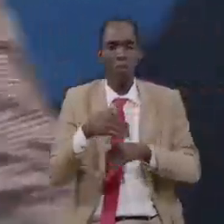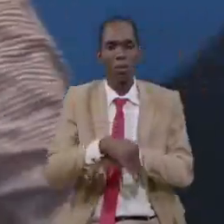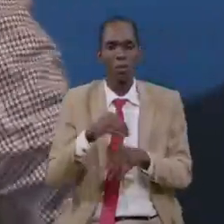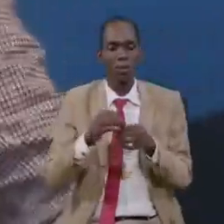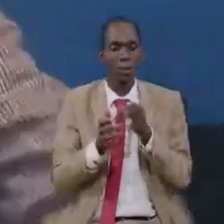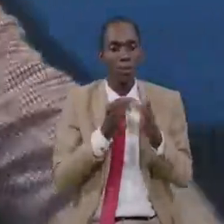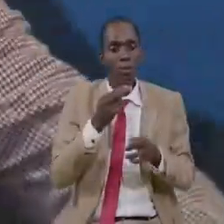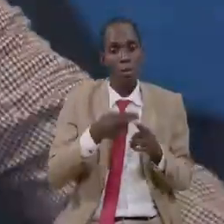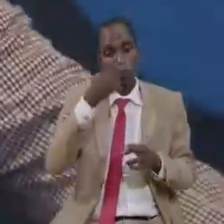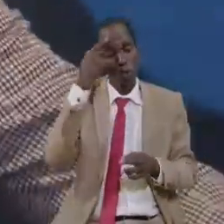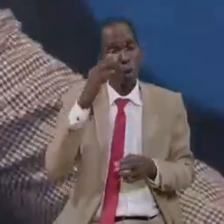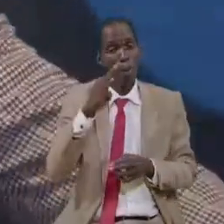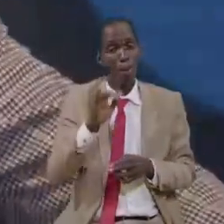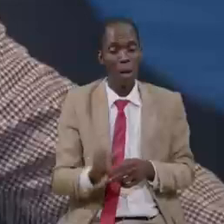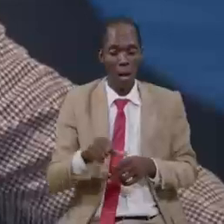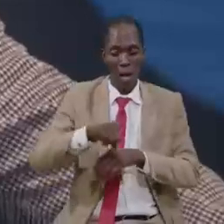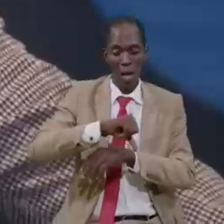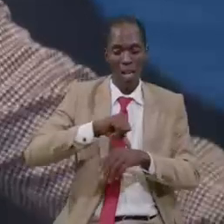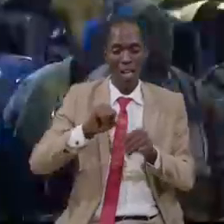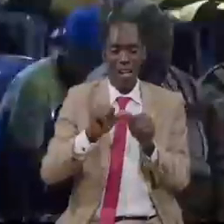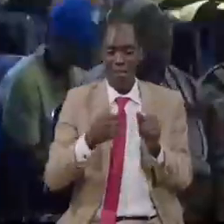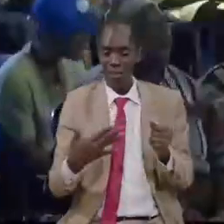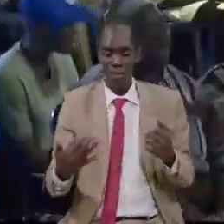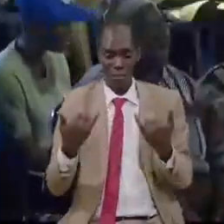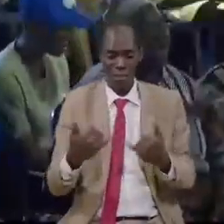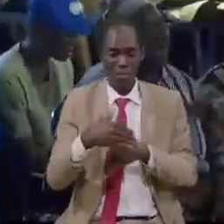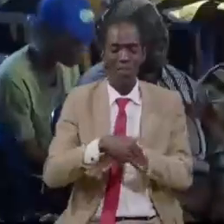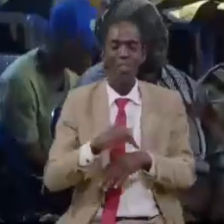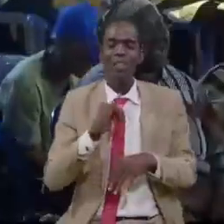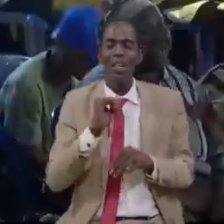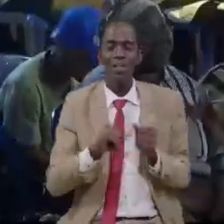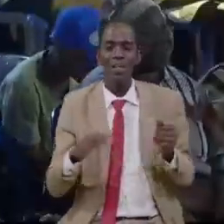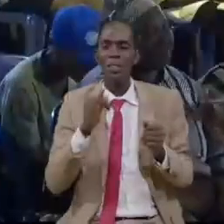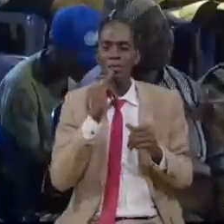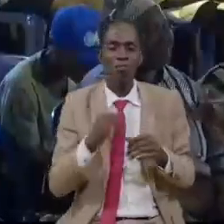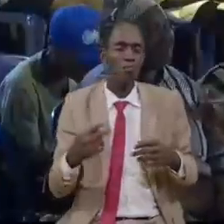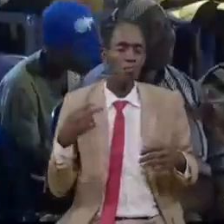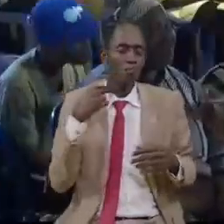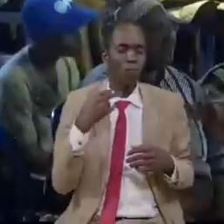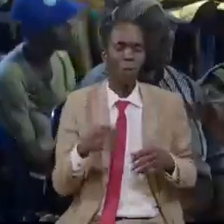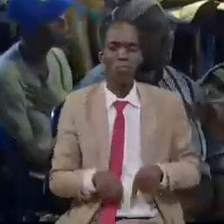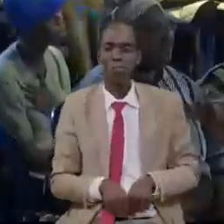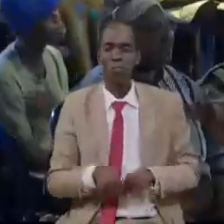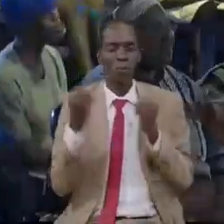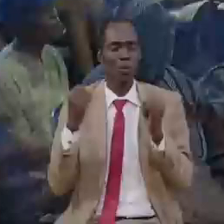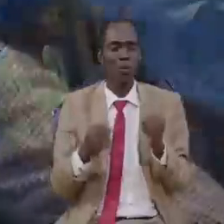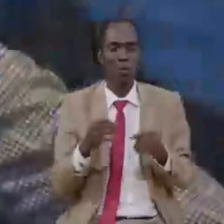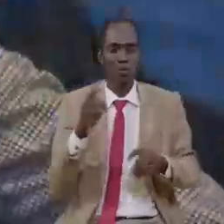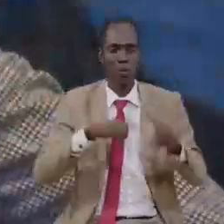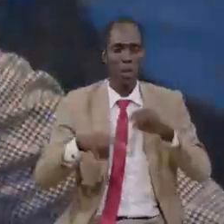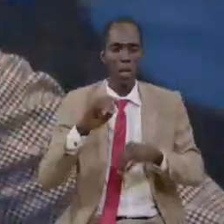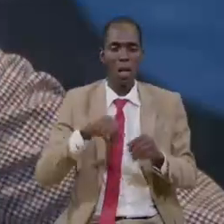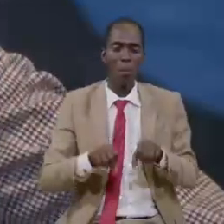tonight is broken and destroyed in your life. In my life. In